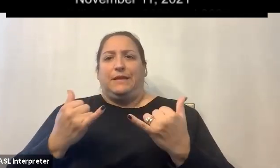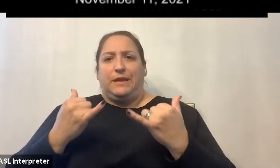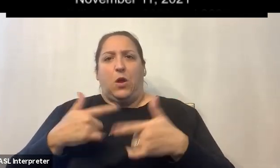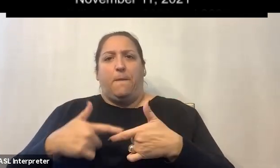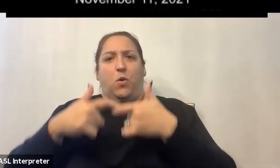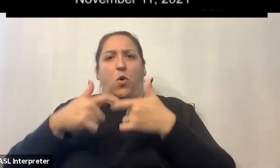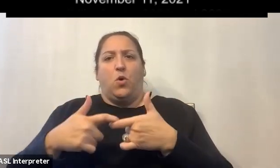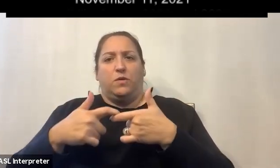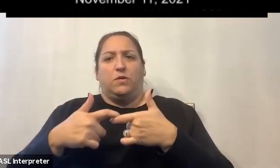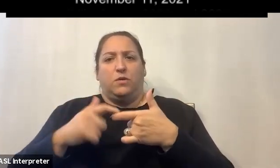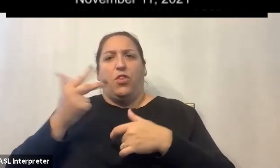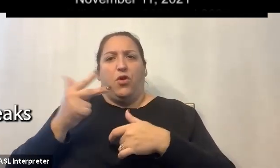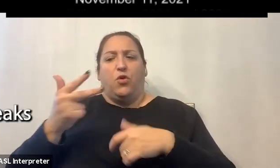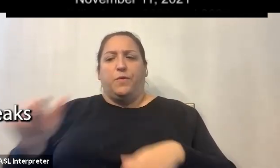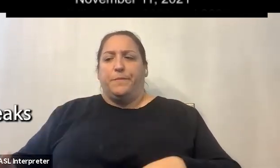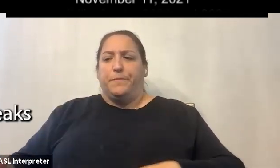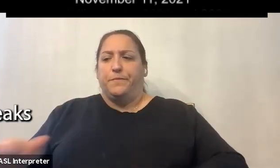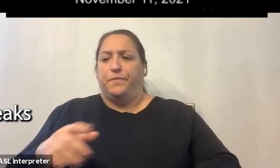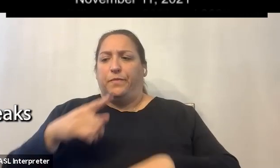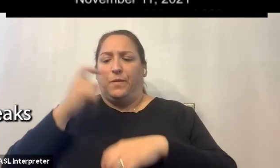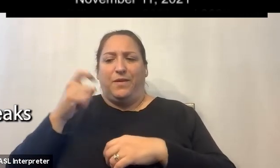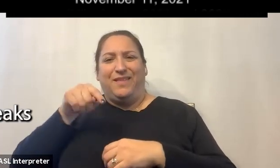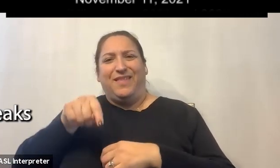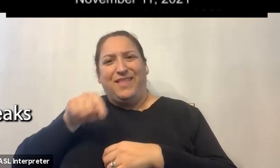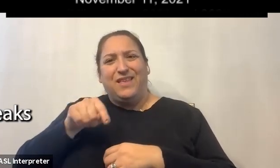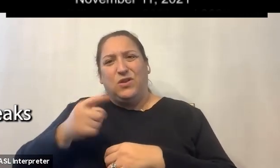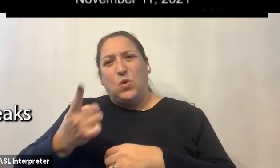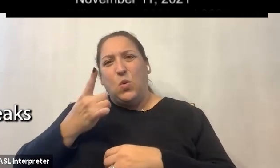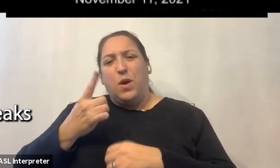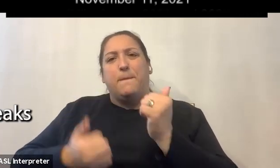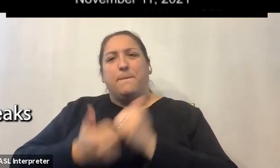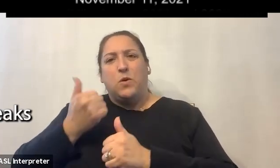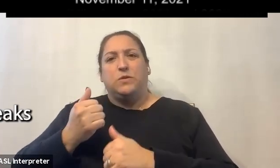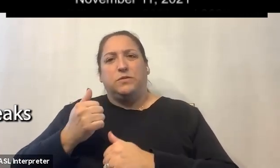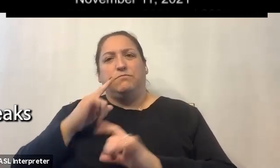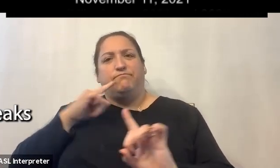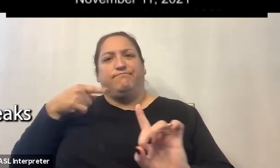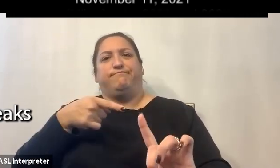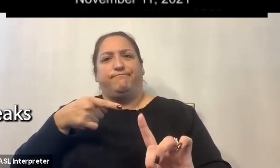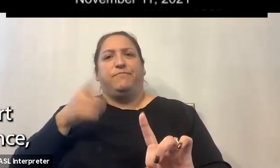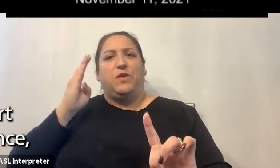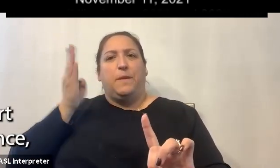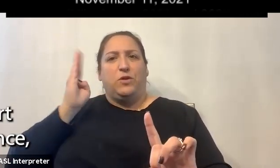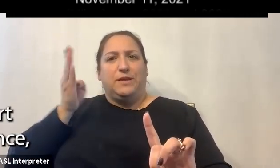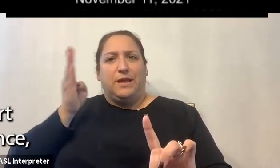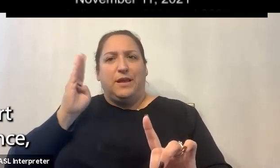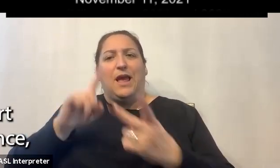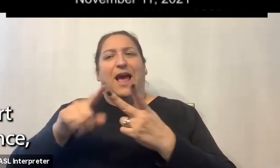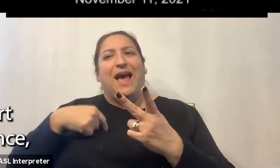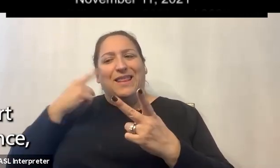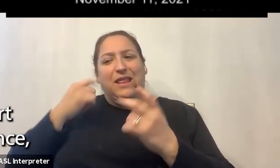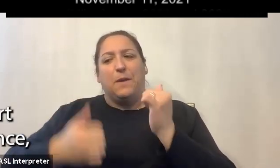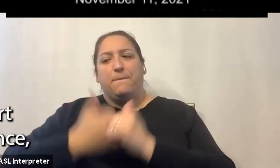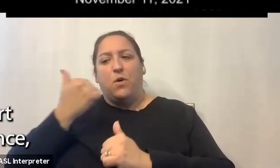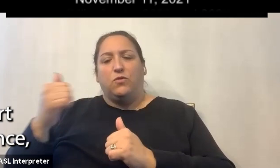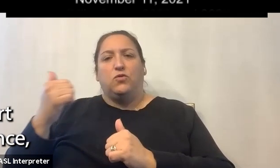at this third one, especially because this is the one that most speaks to the presentation, and I think most